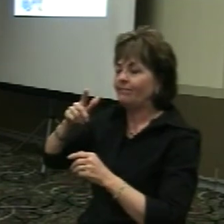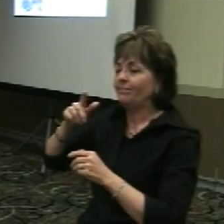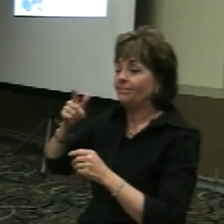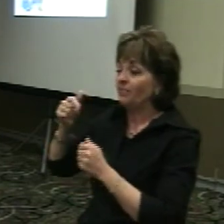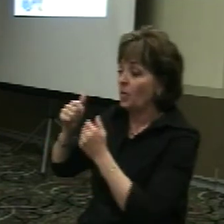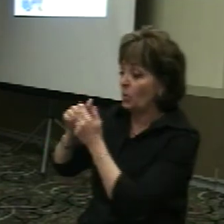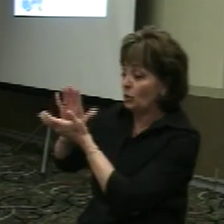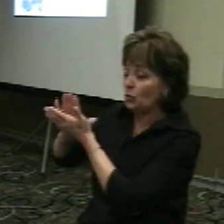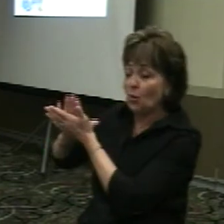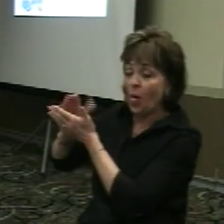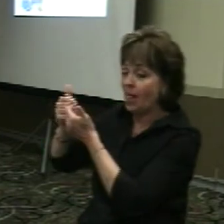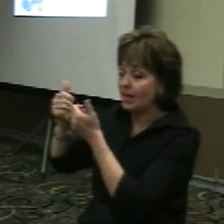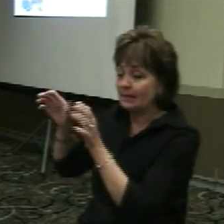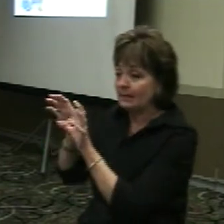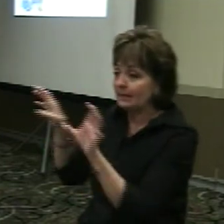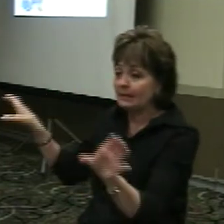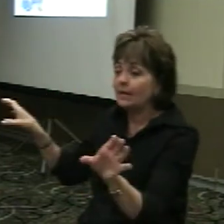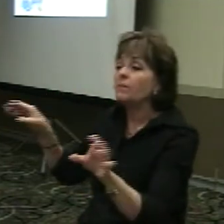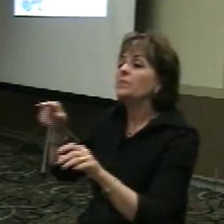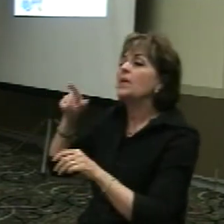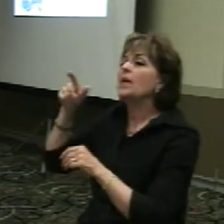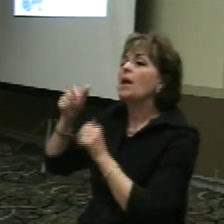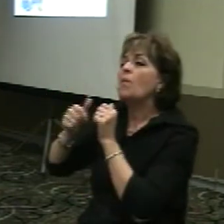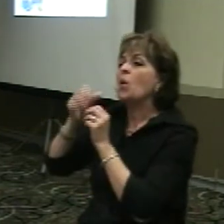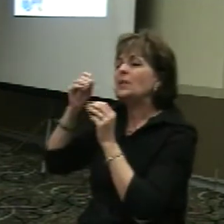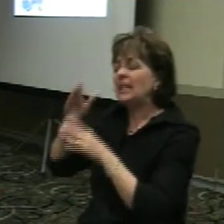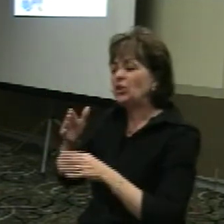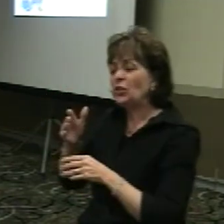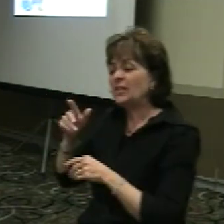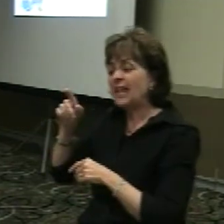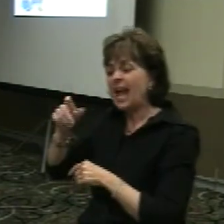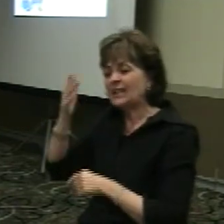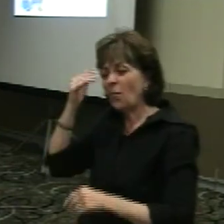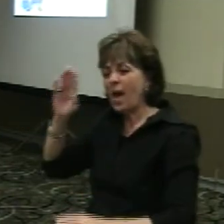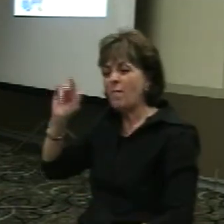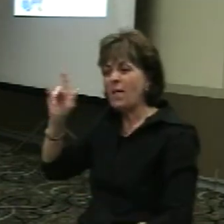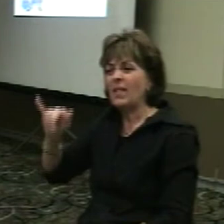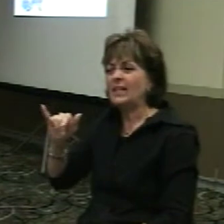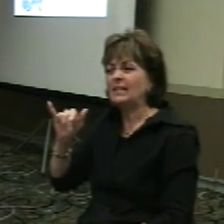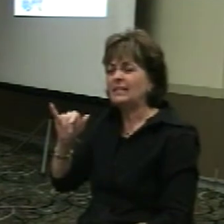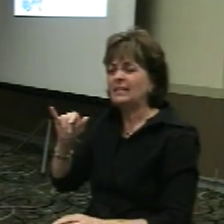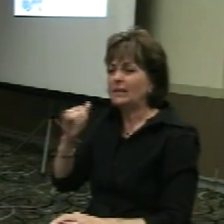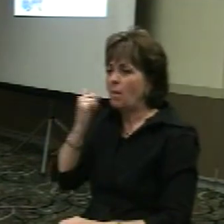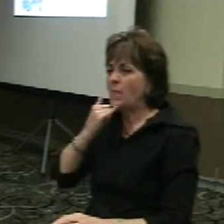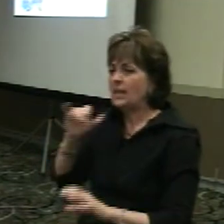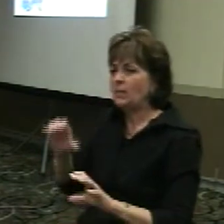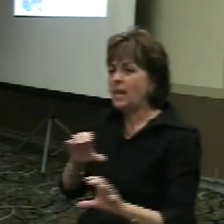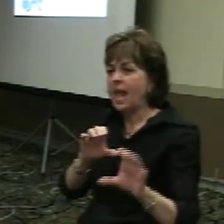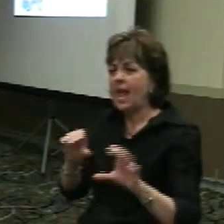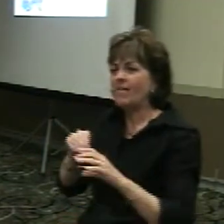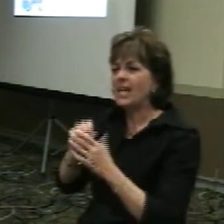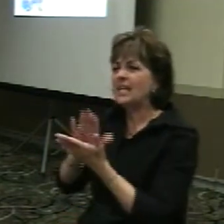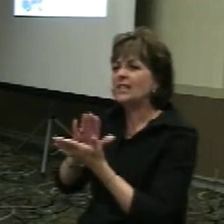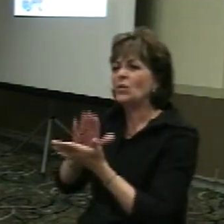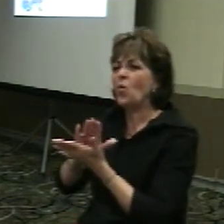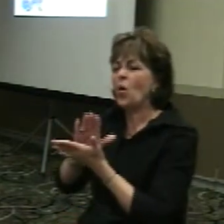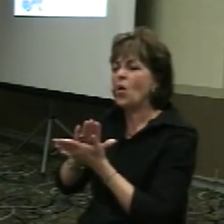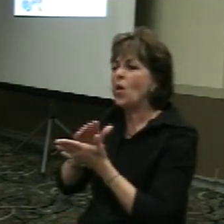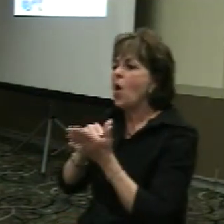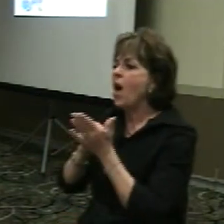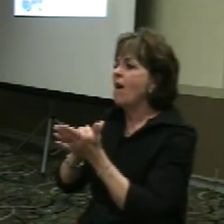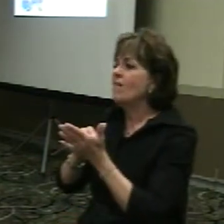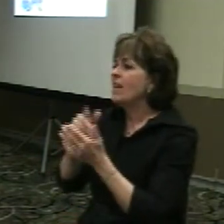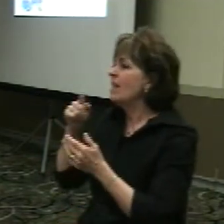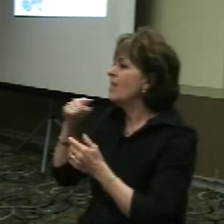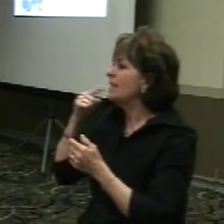fact, if you ask most teachers, why is Billy misbehaving? in school, what will they oftentimes